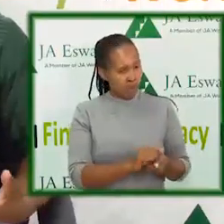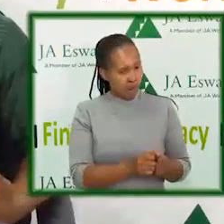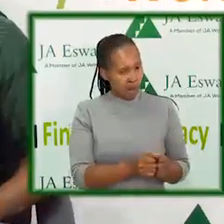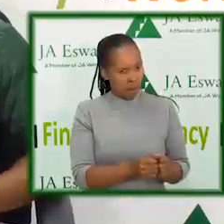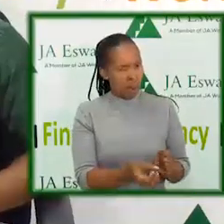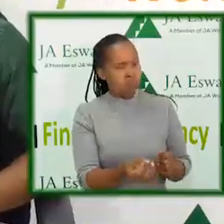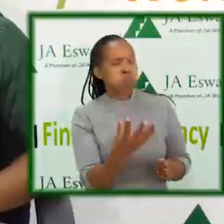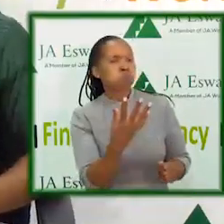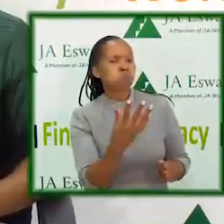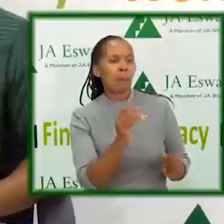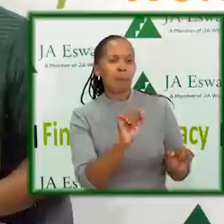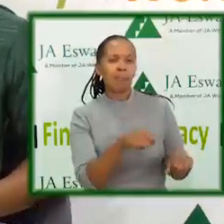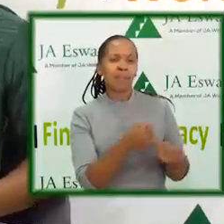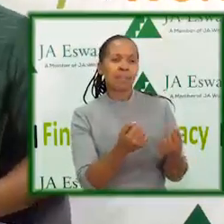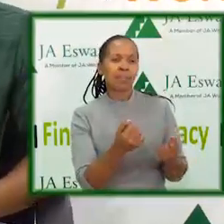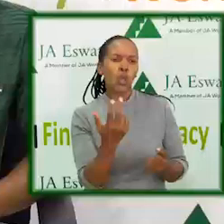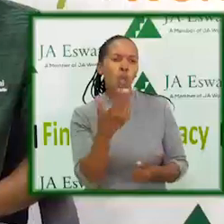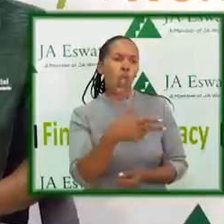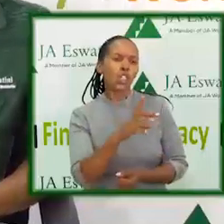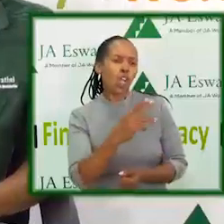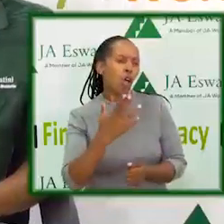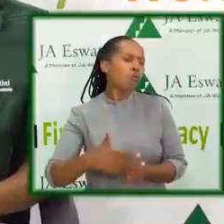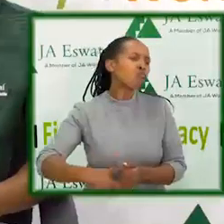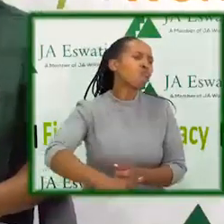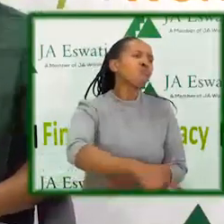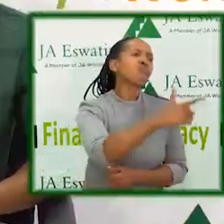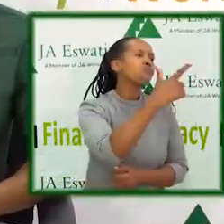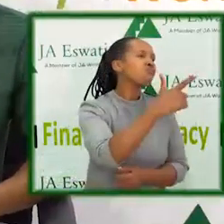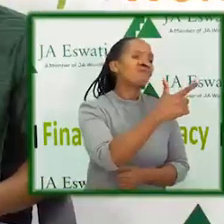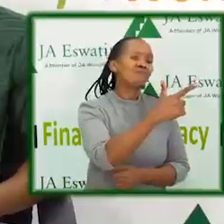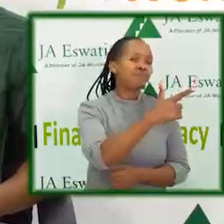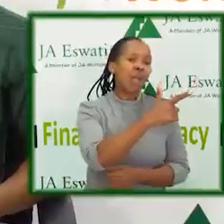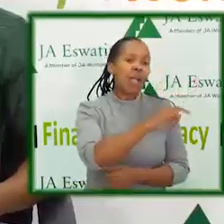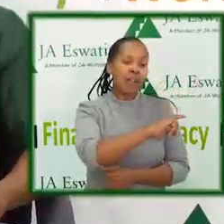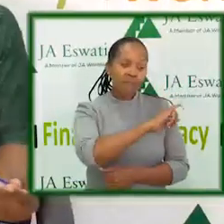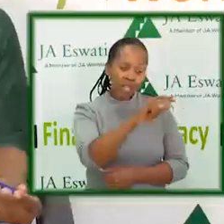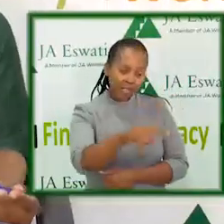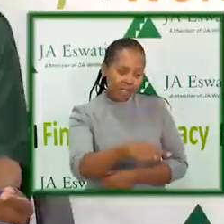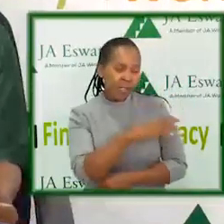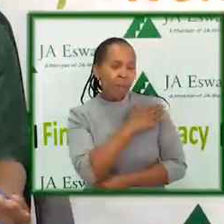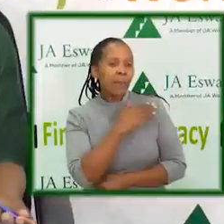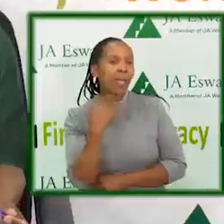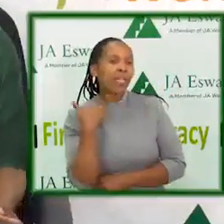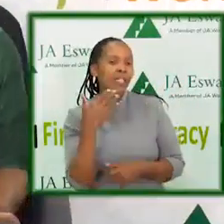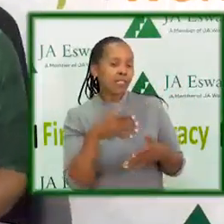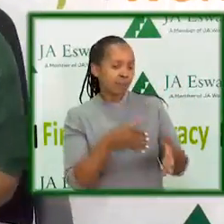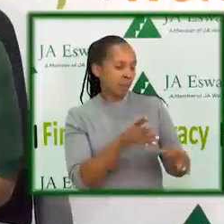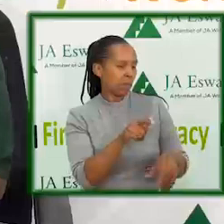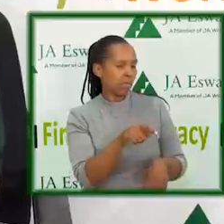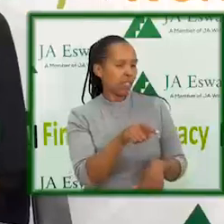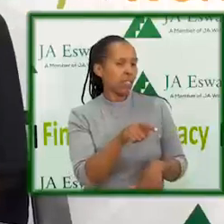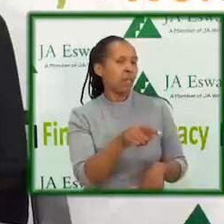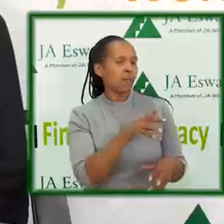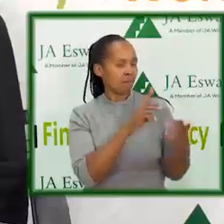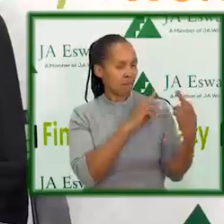even before the manager who is responsible for that department has had the chance to look into it